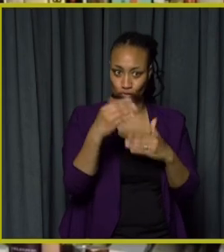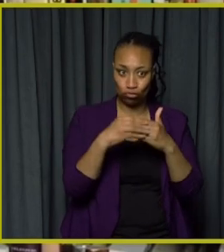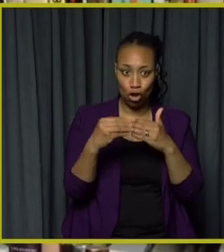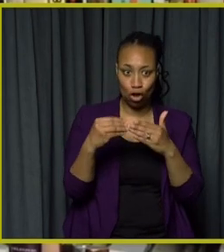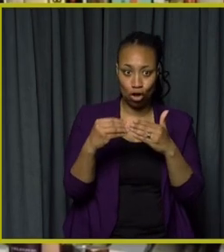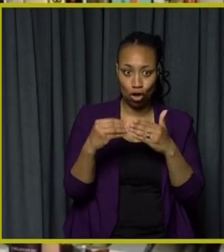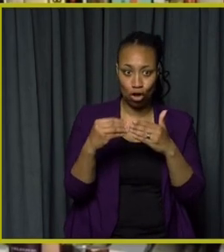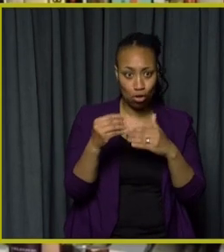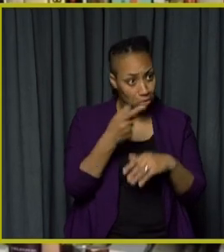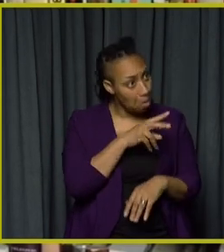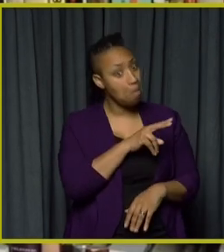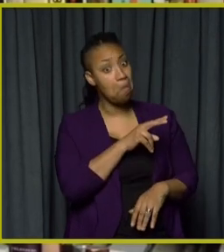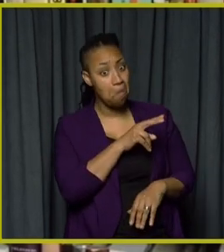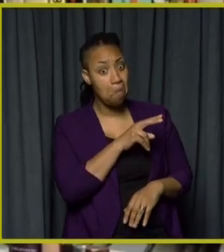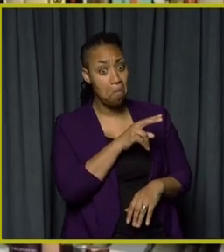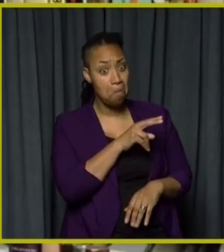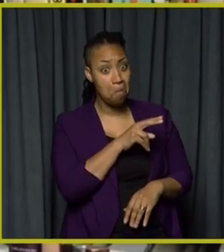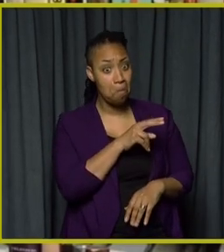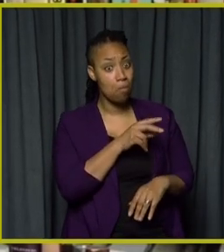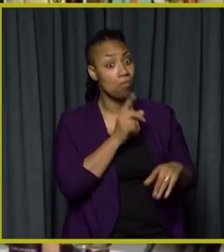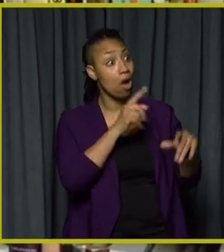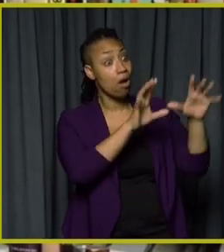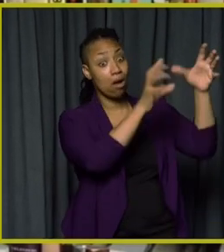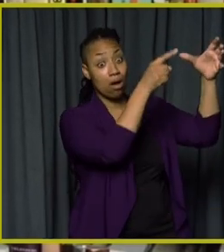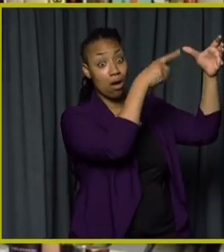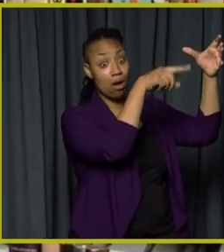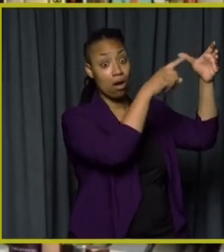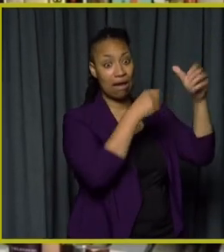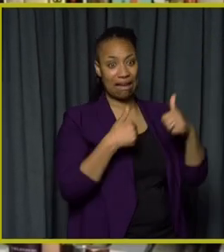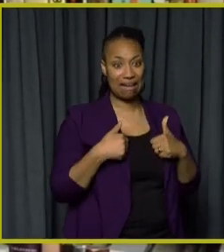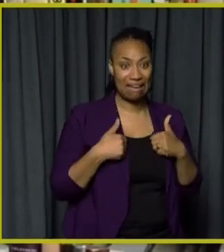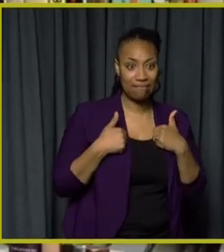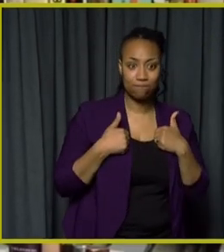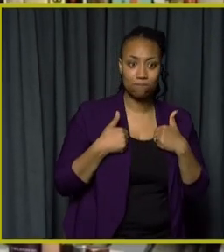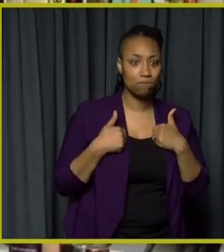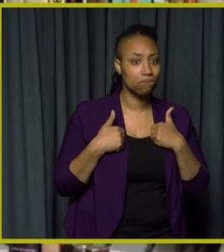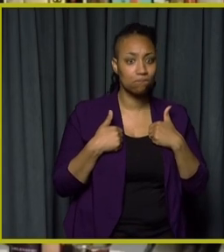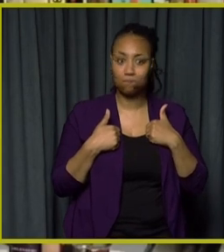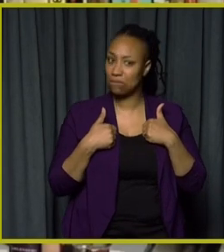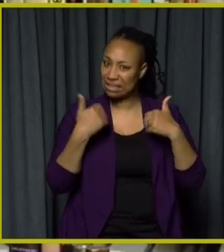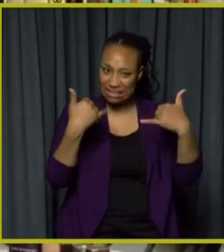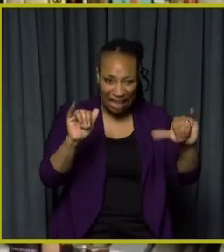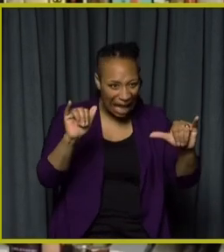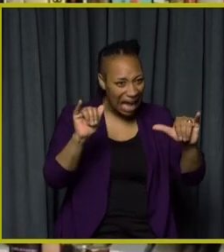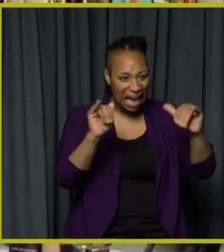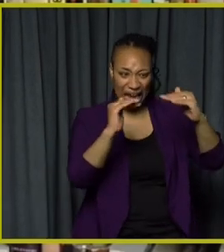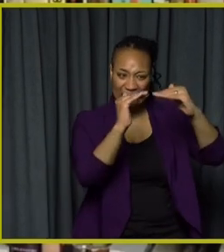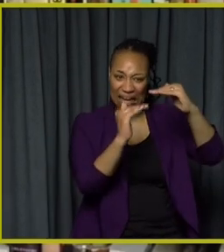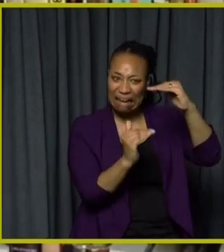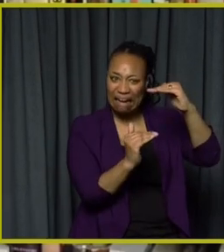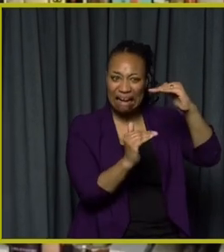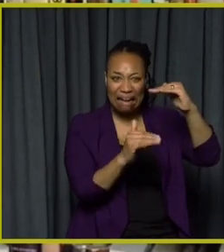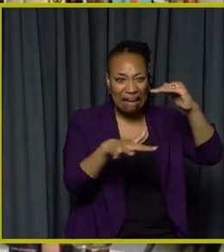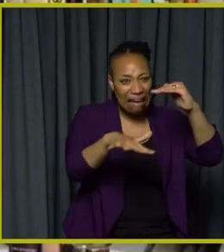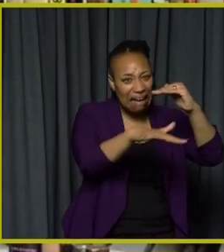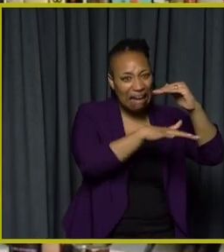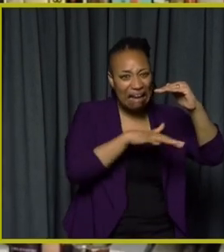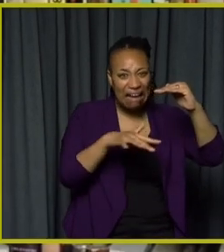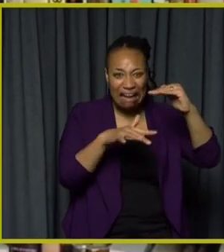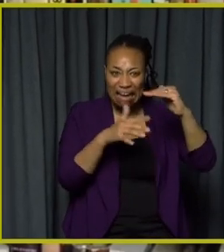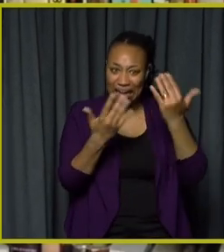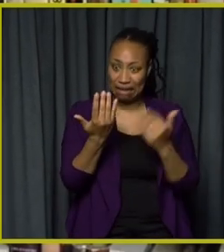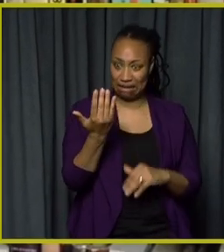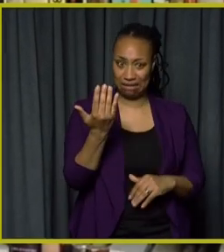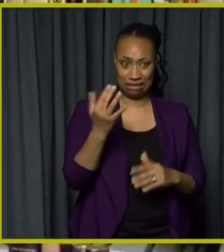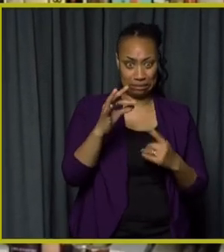many essential workers, many flight attendants live at or below the poverty line, and we're not getting any pandemic pay either. We're working to